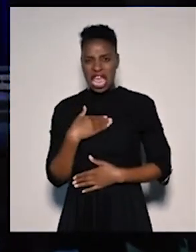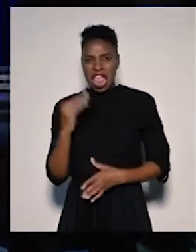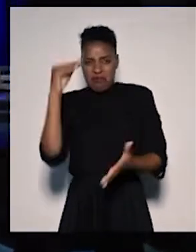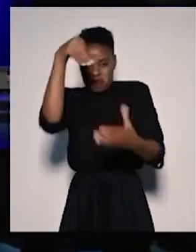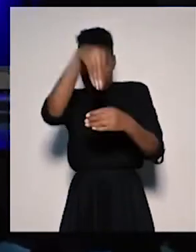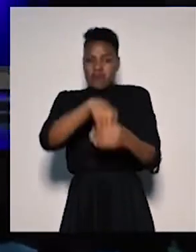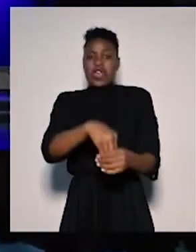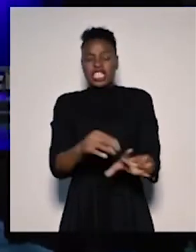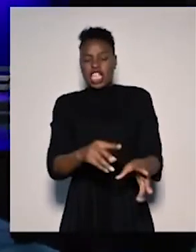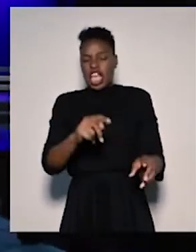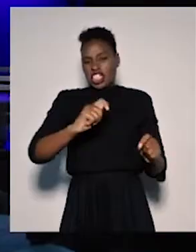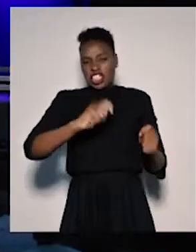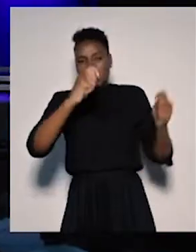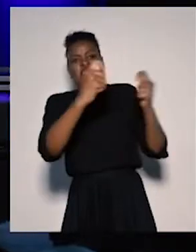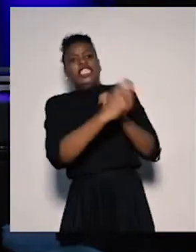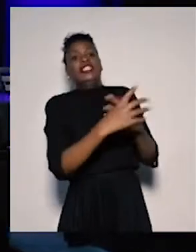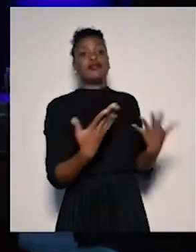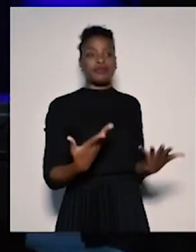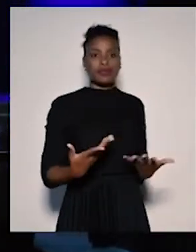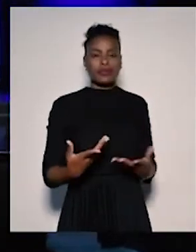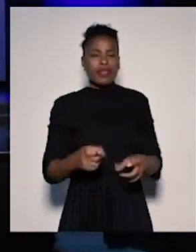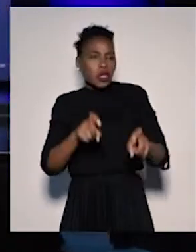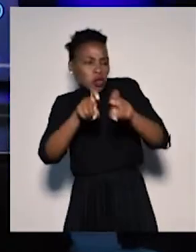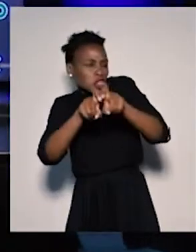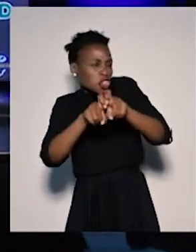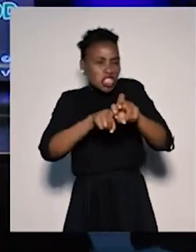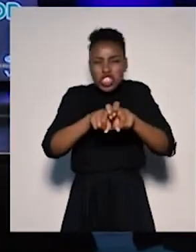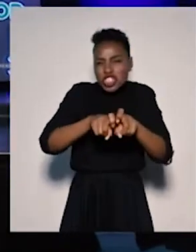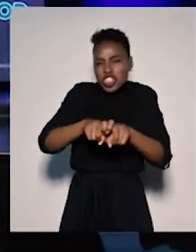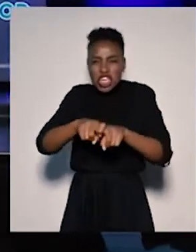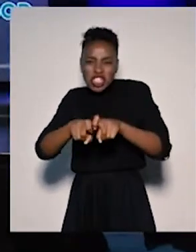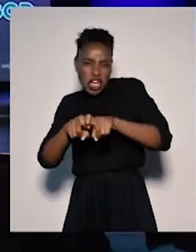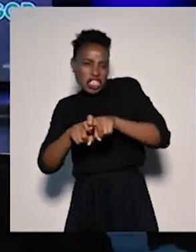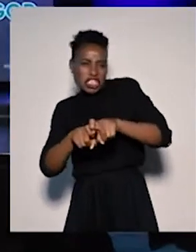this one, I can change them. So we go test driving each other.